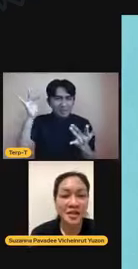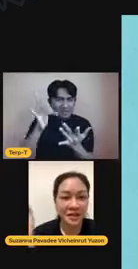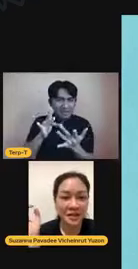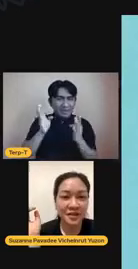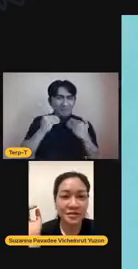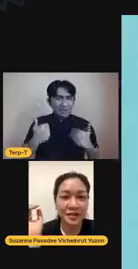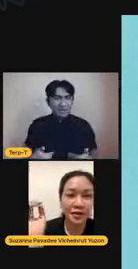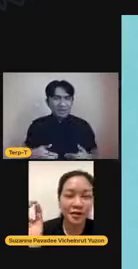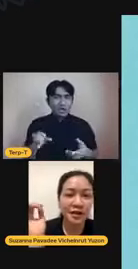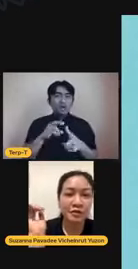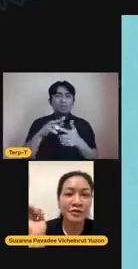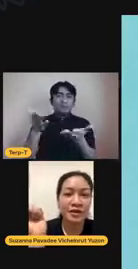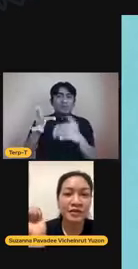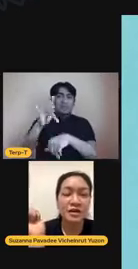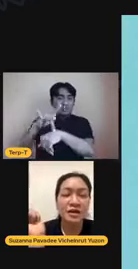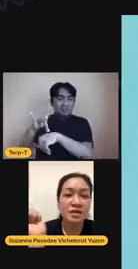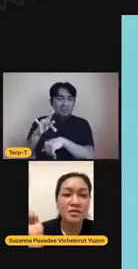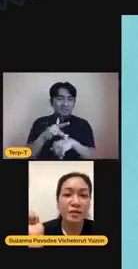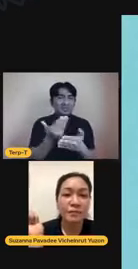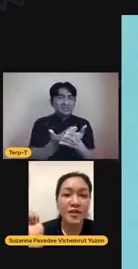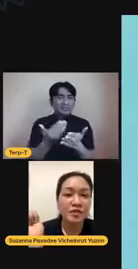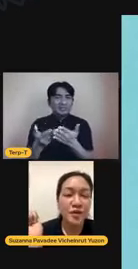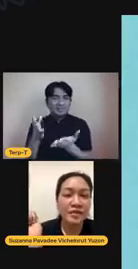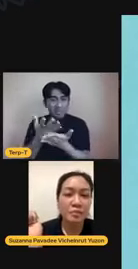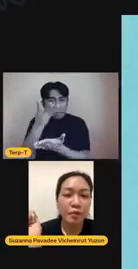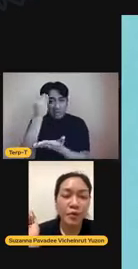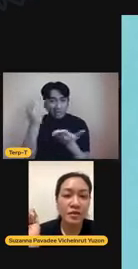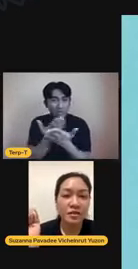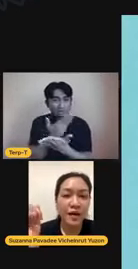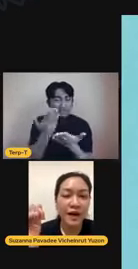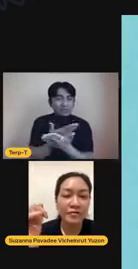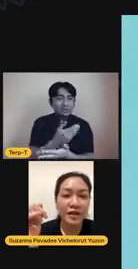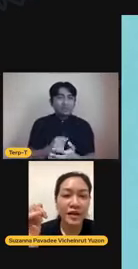the tactile of touching things and learning new things. So that's